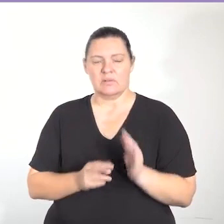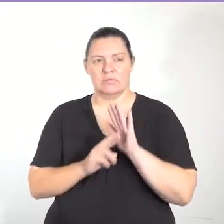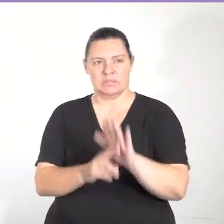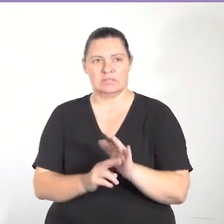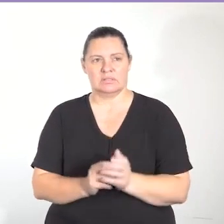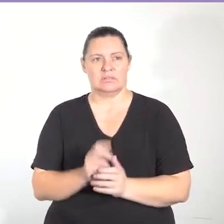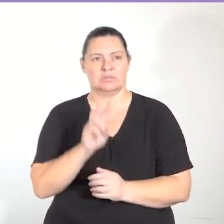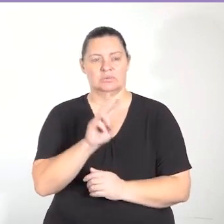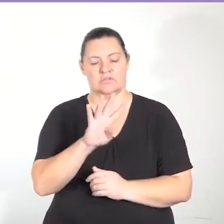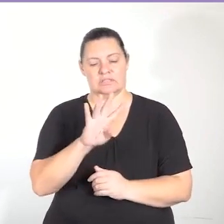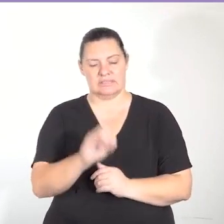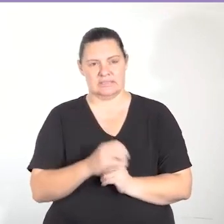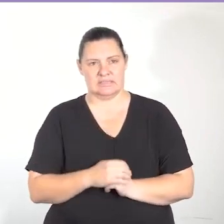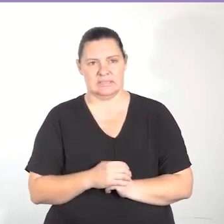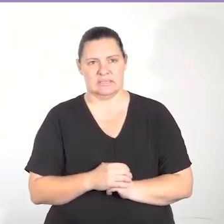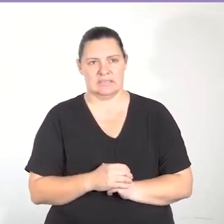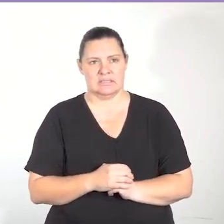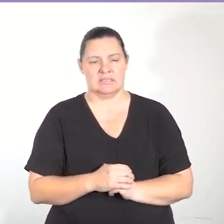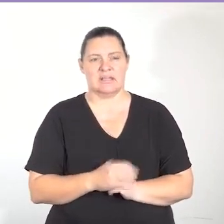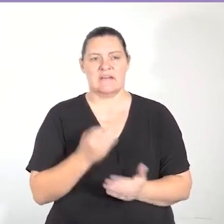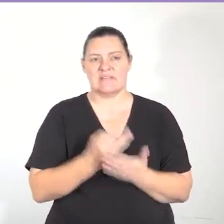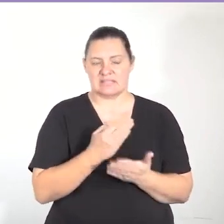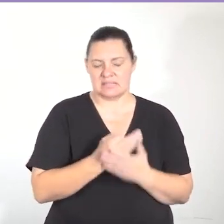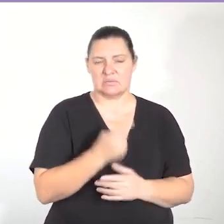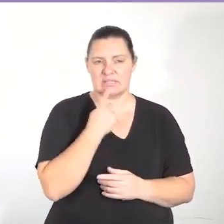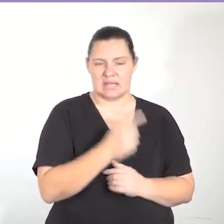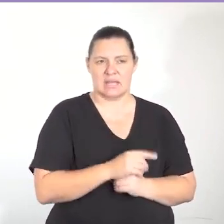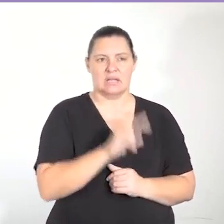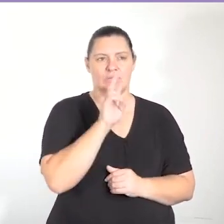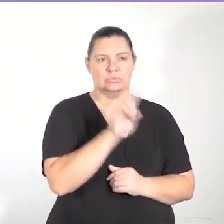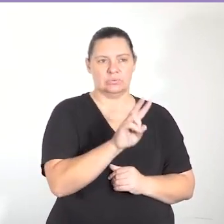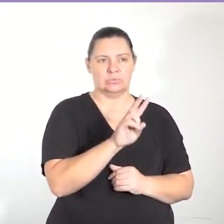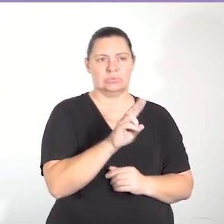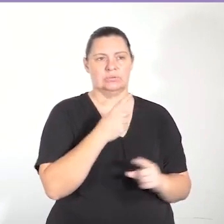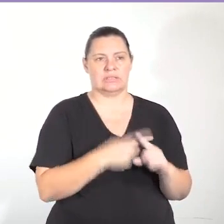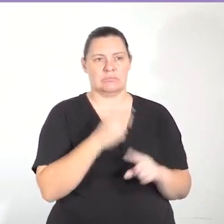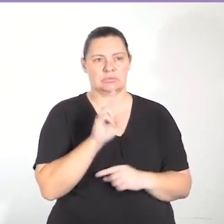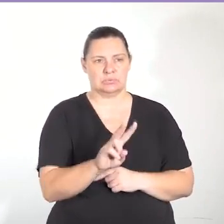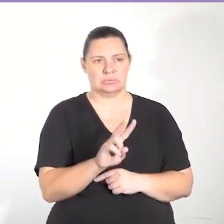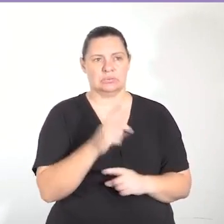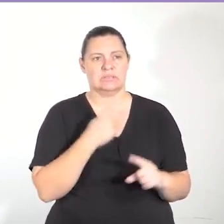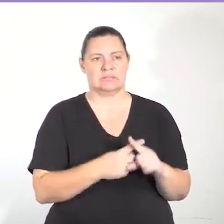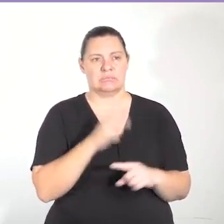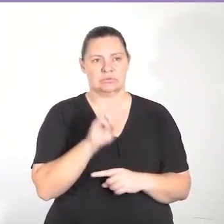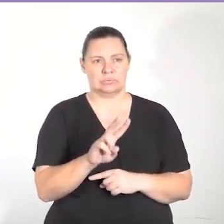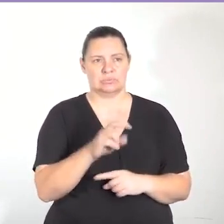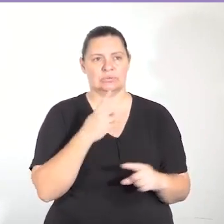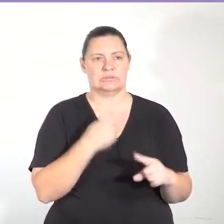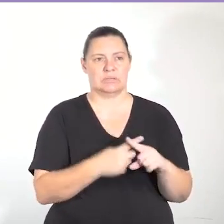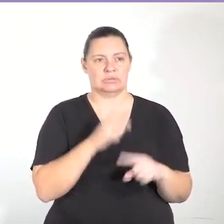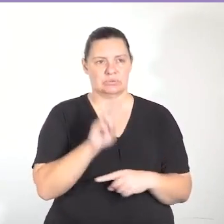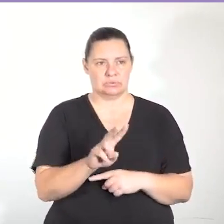present 240? As the prime factors, we are going to say 2 times 2